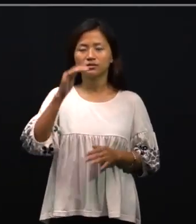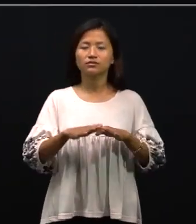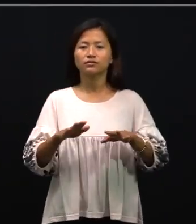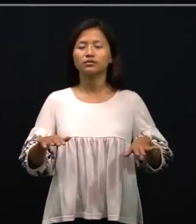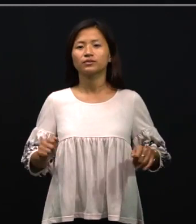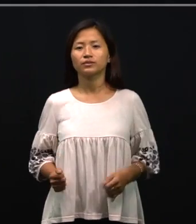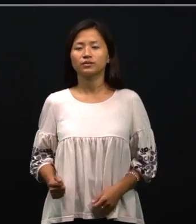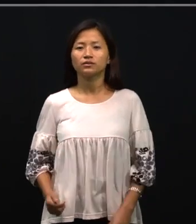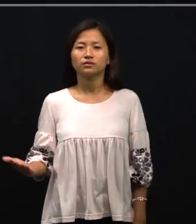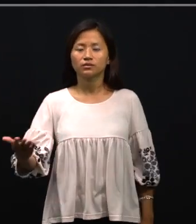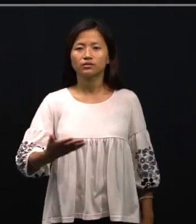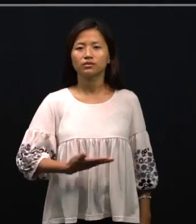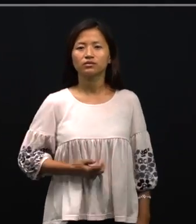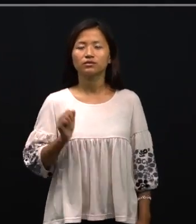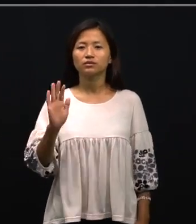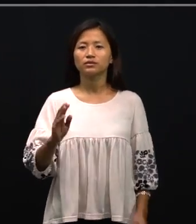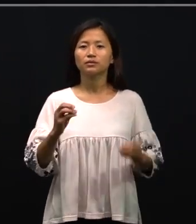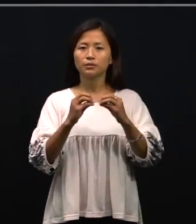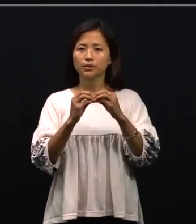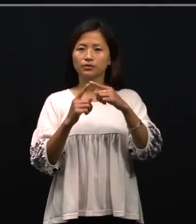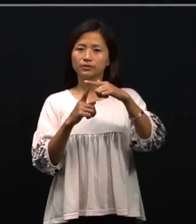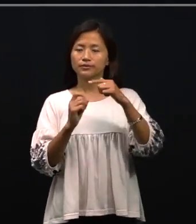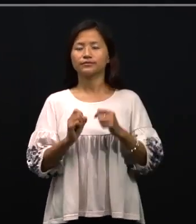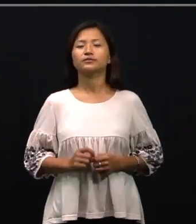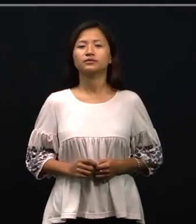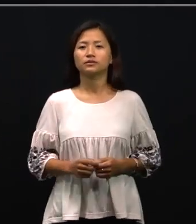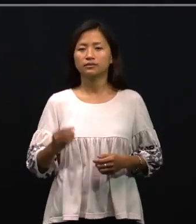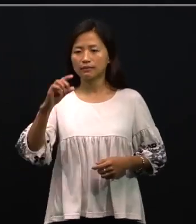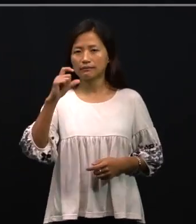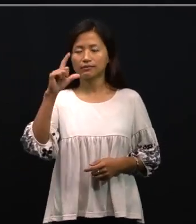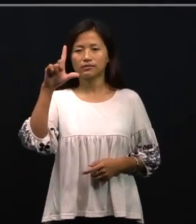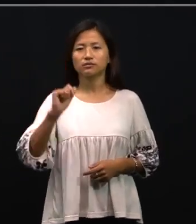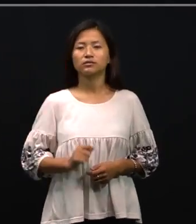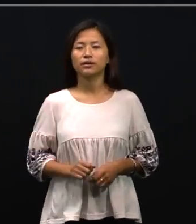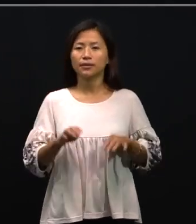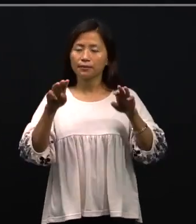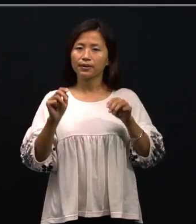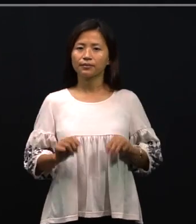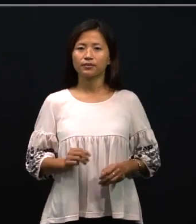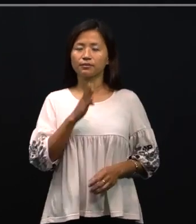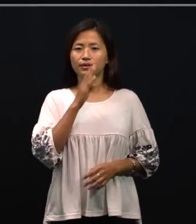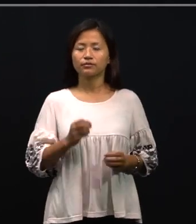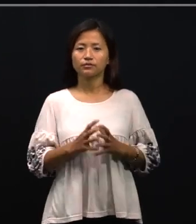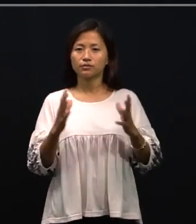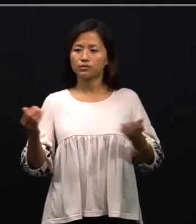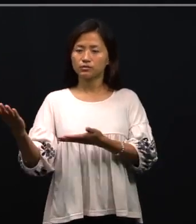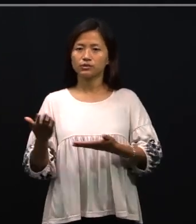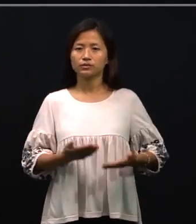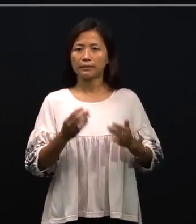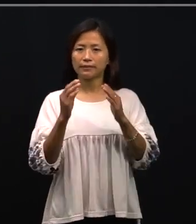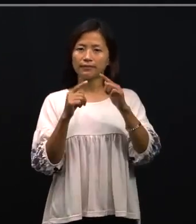Hello students, welcome to your botany class. And many of you may have bought your textbooks,